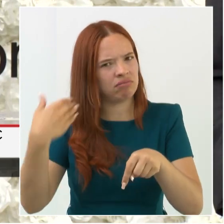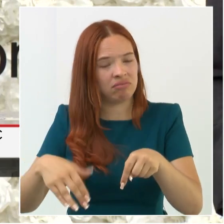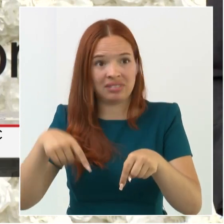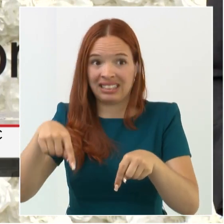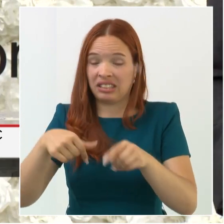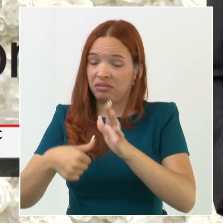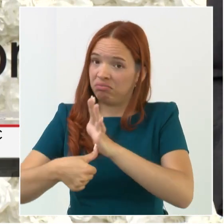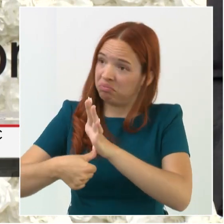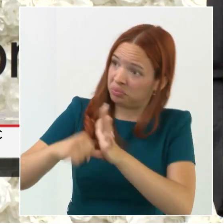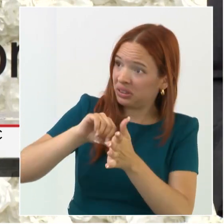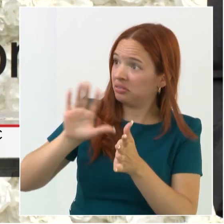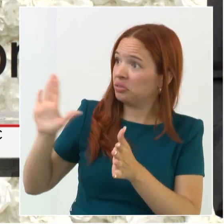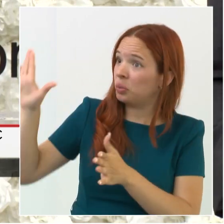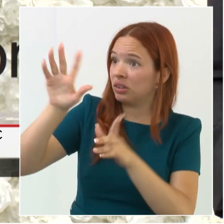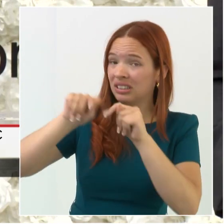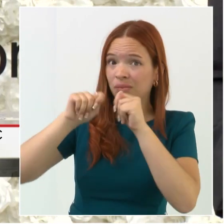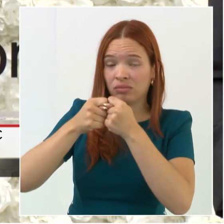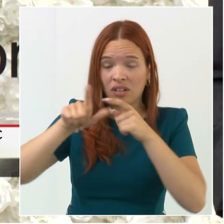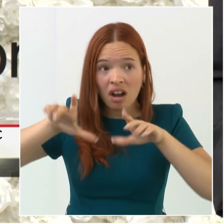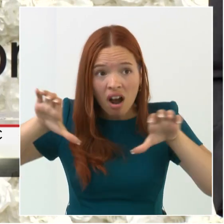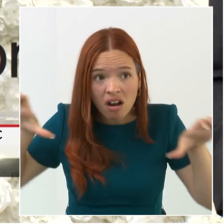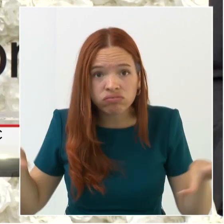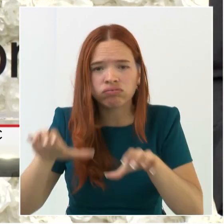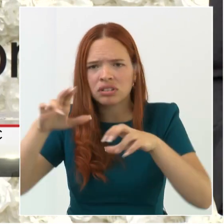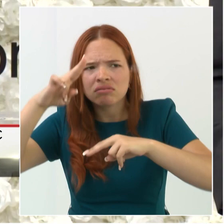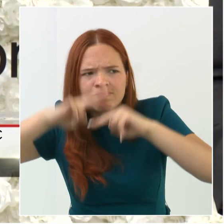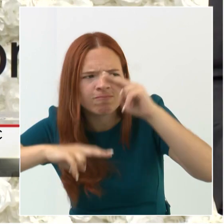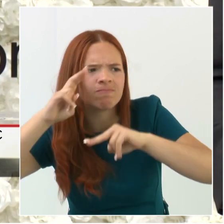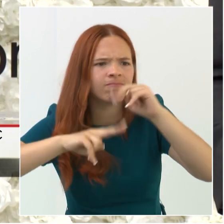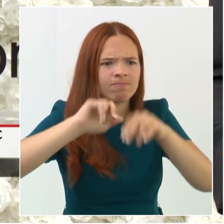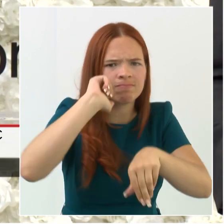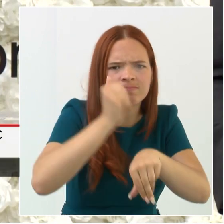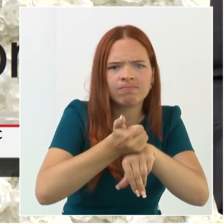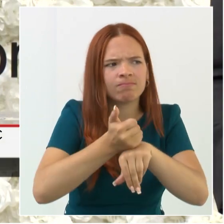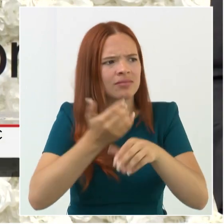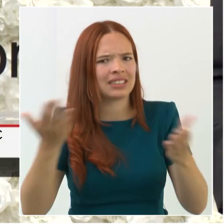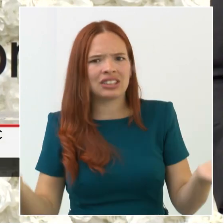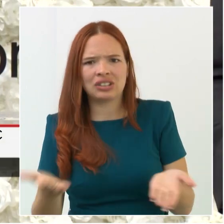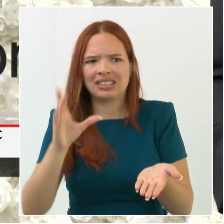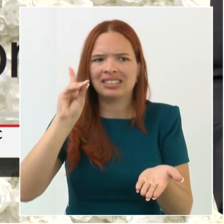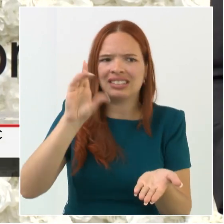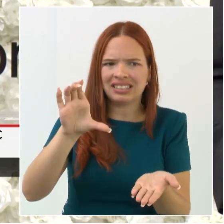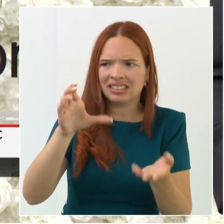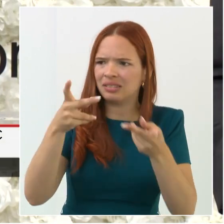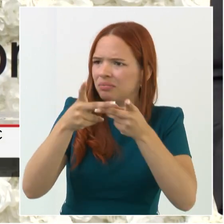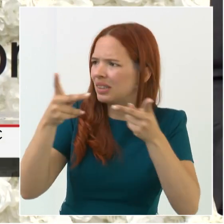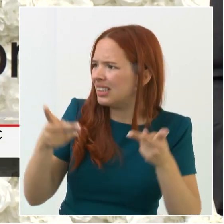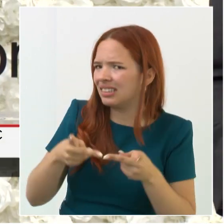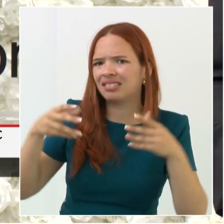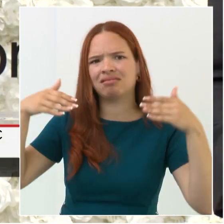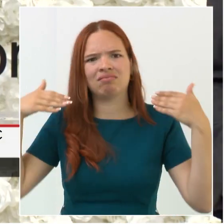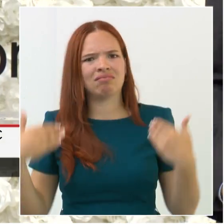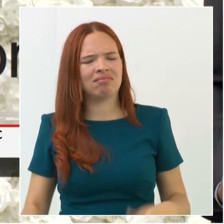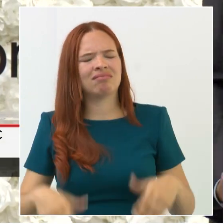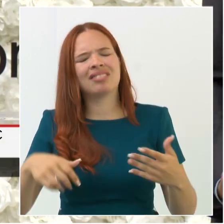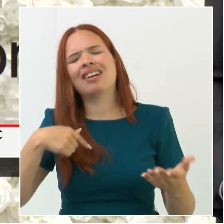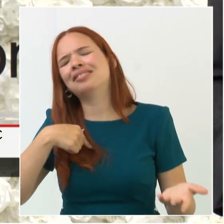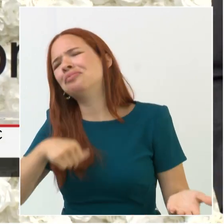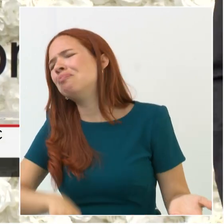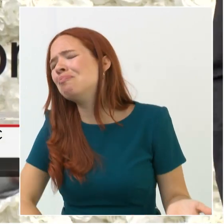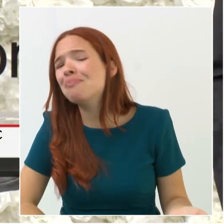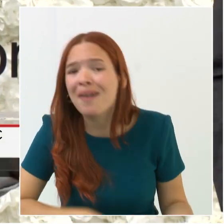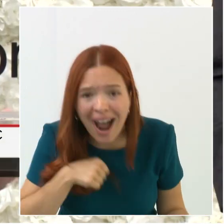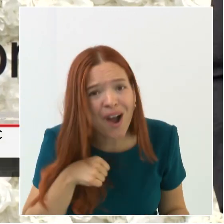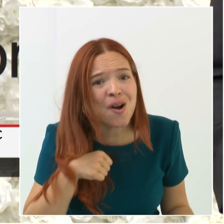build here in DC with this space, and we're just exceedingly proud to be able to